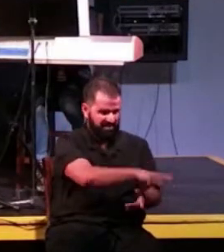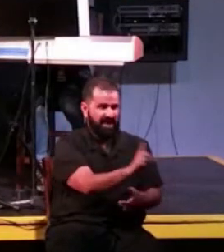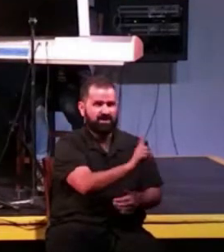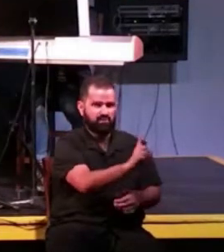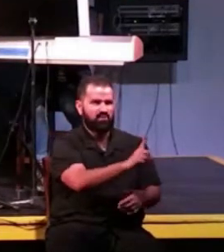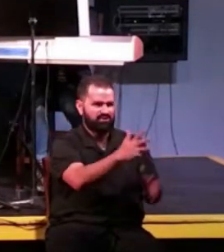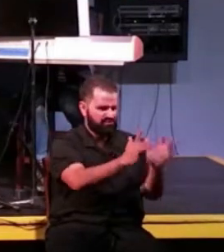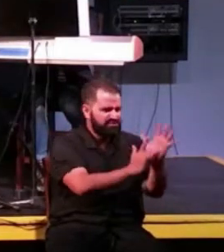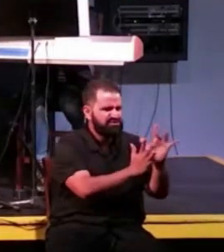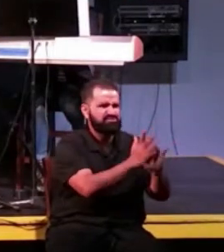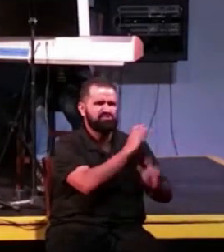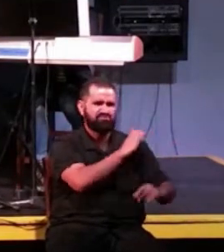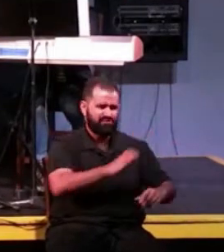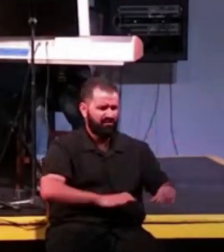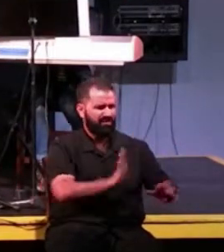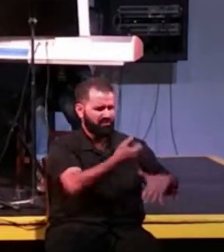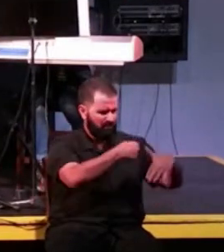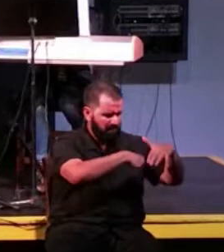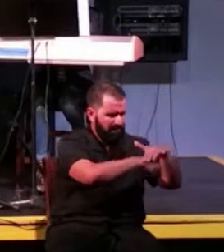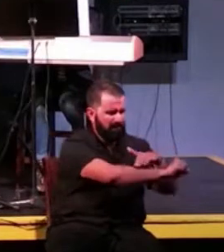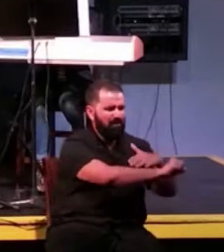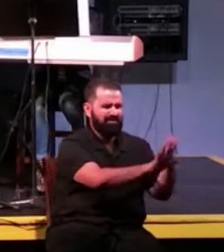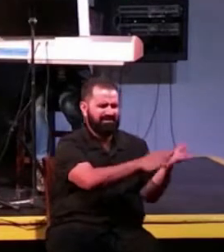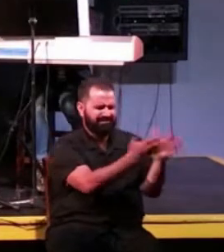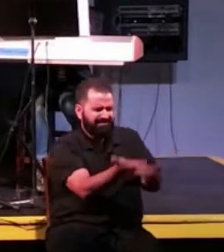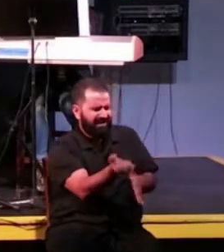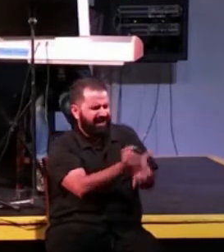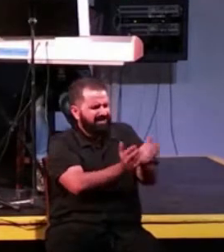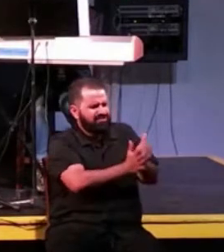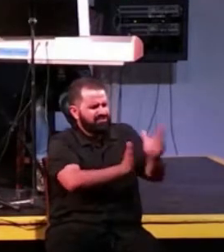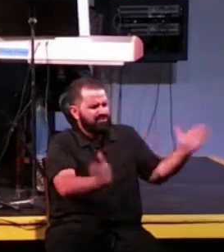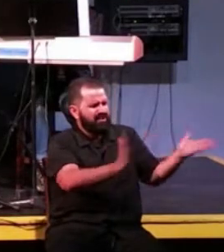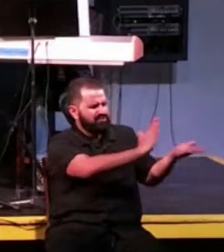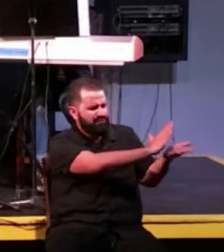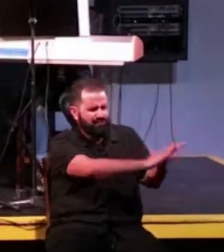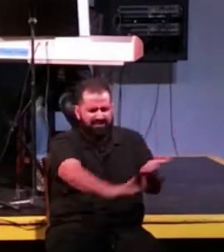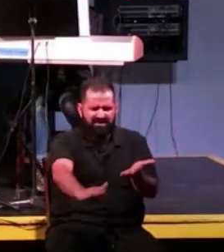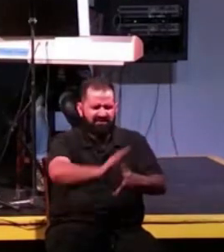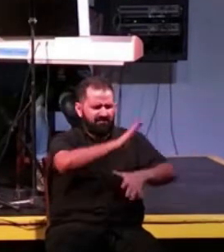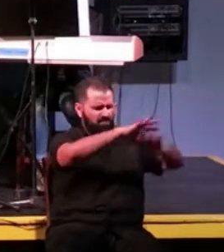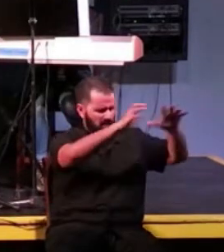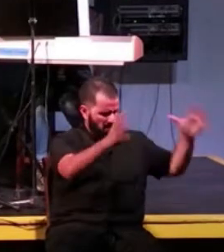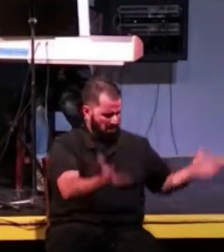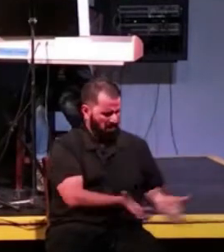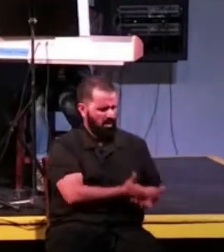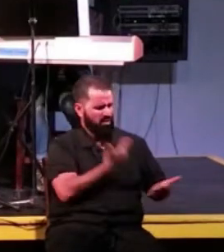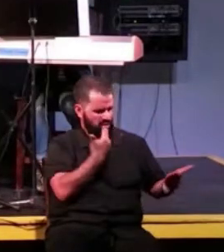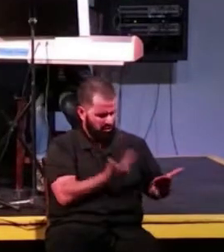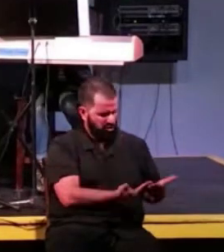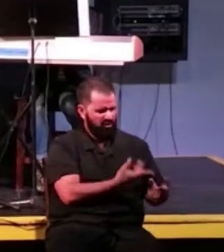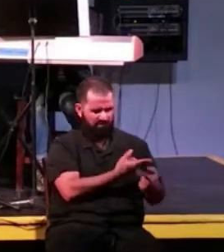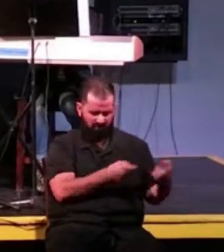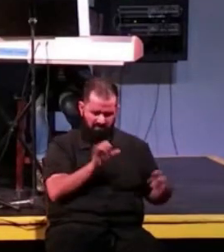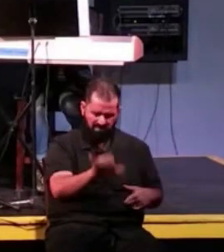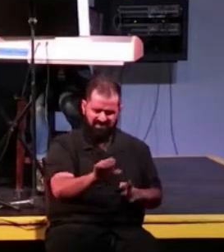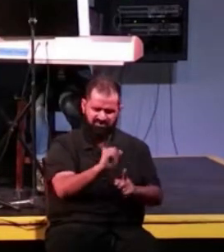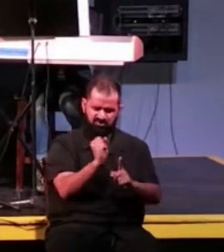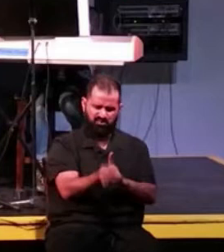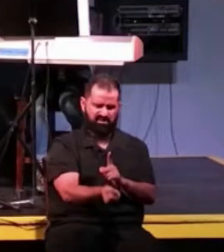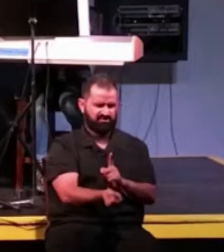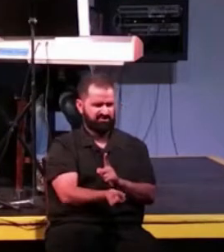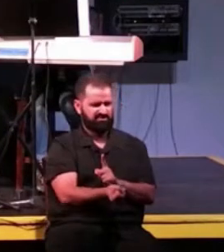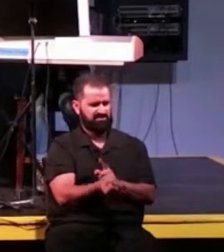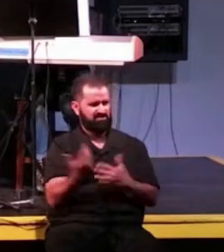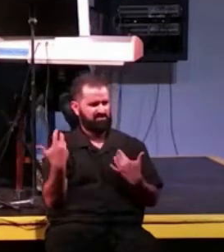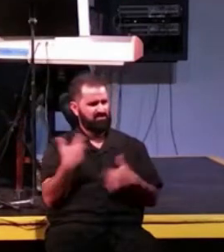Son of God who would die on the cross for the sins of this world. And good is coming from this.